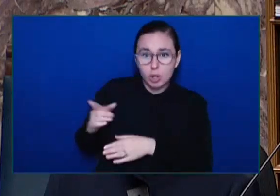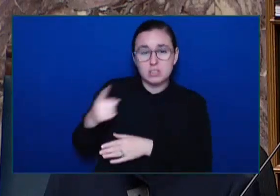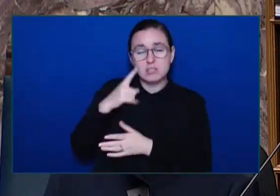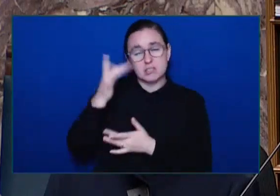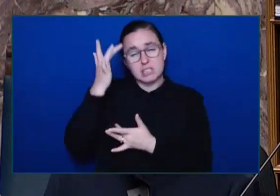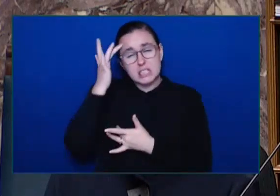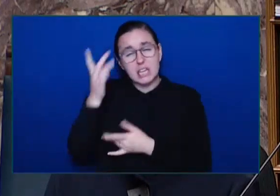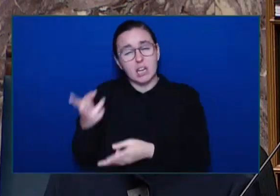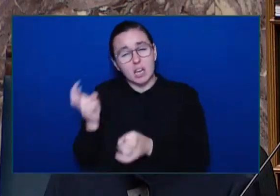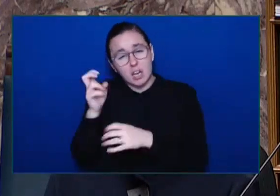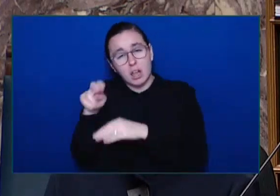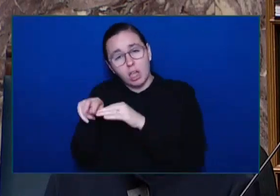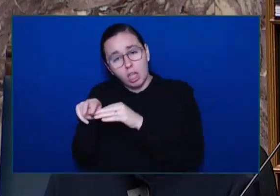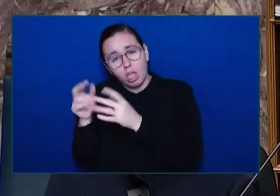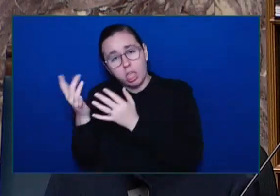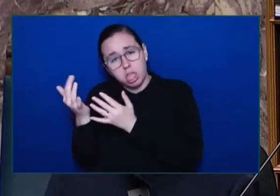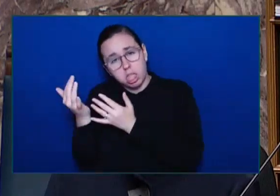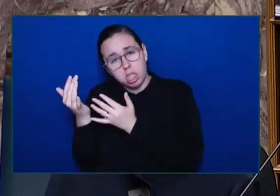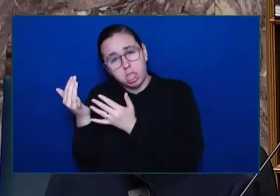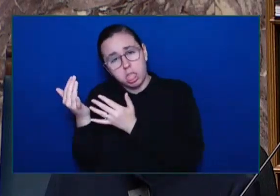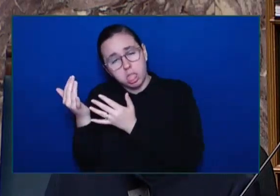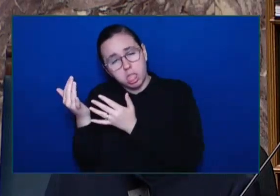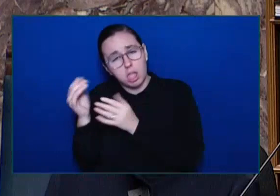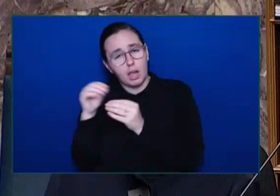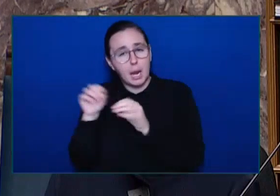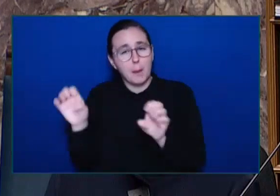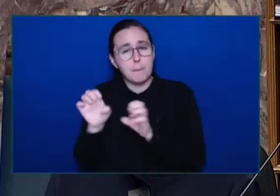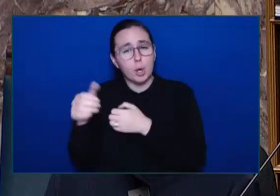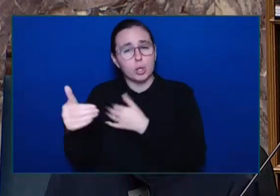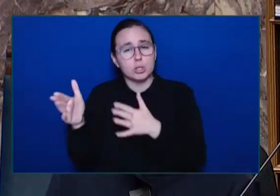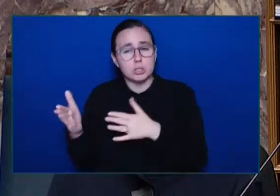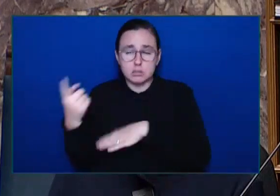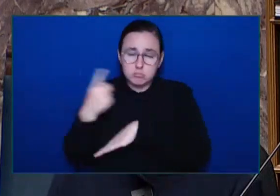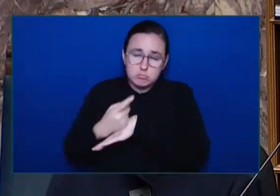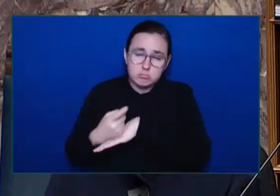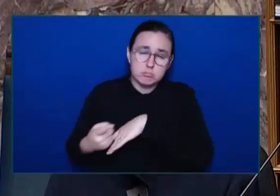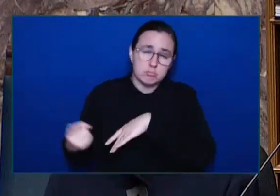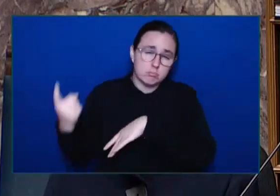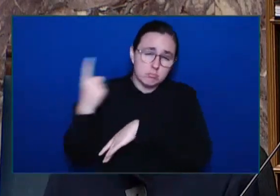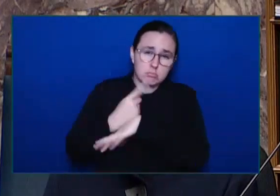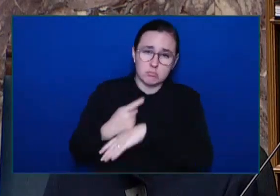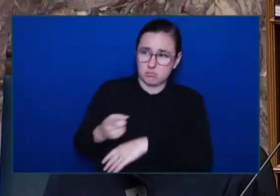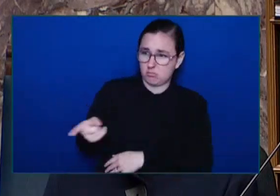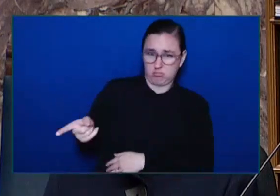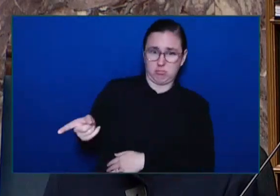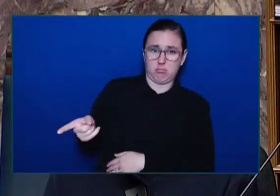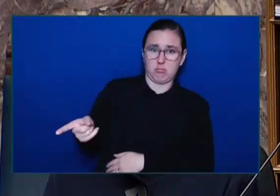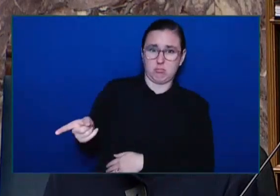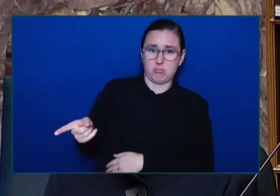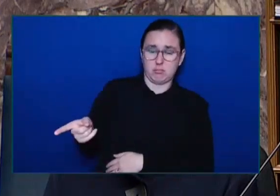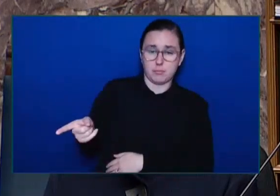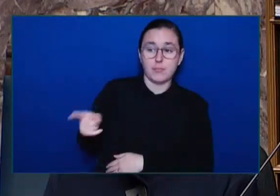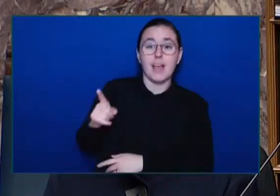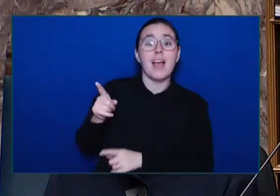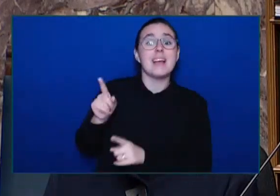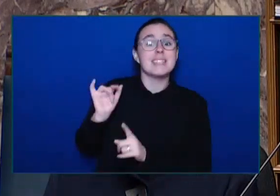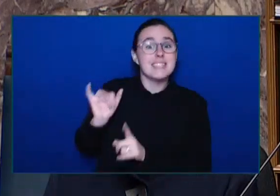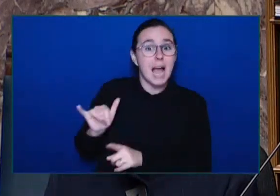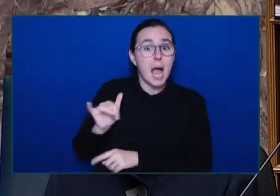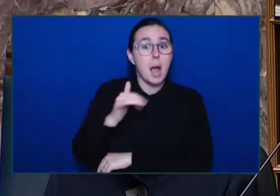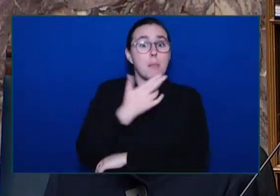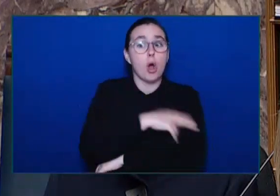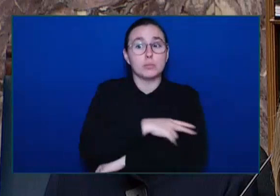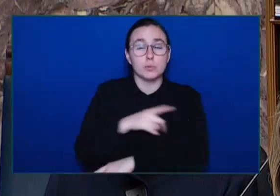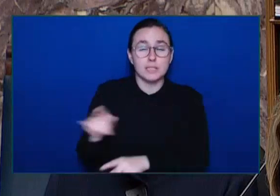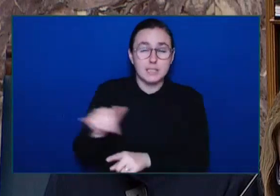is the same hospital in which Sonia Portillo nearly bled to death in a hallway overnight. So after